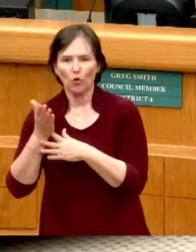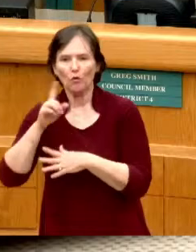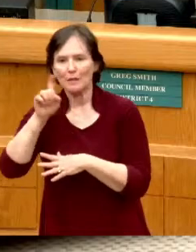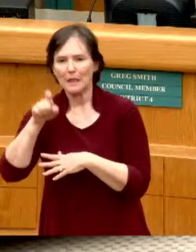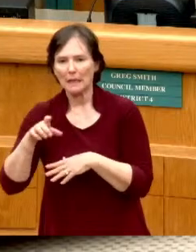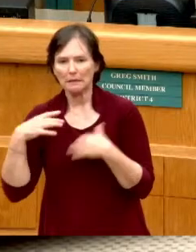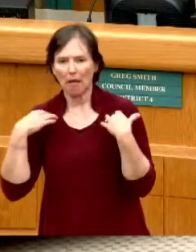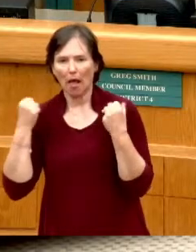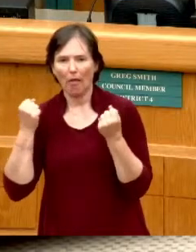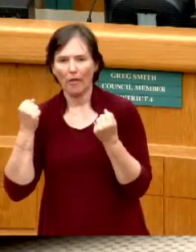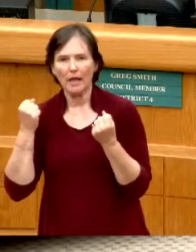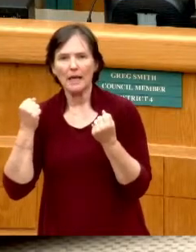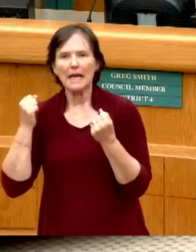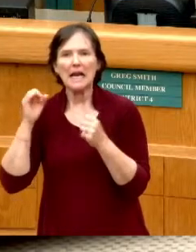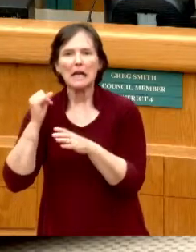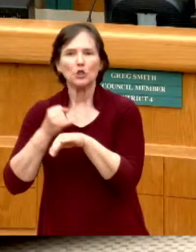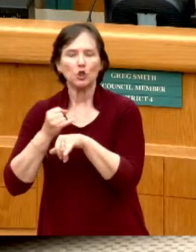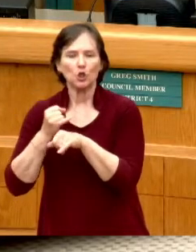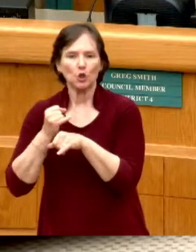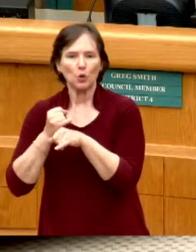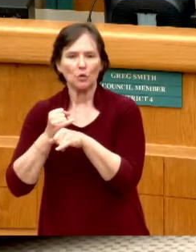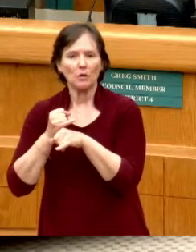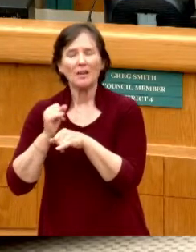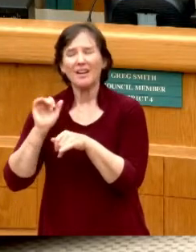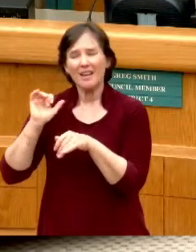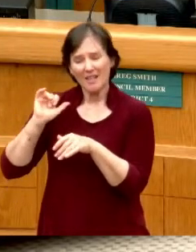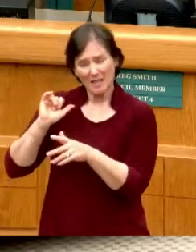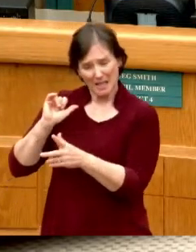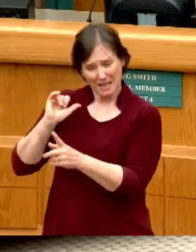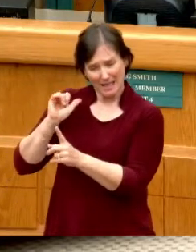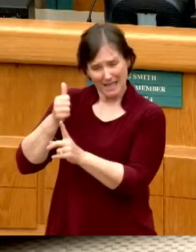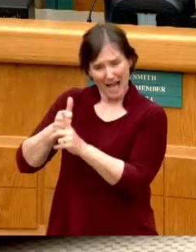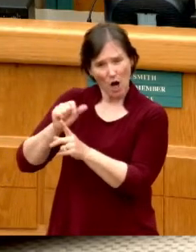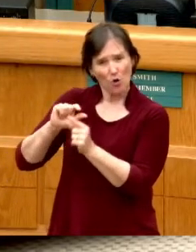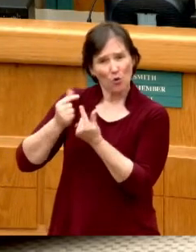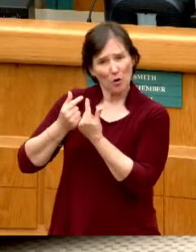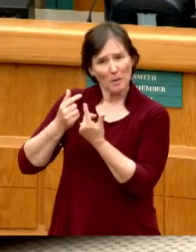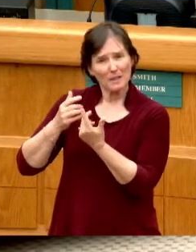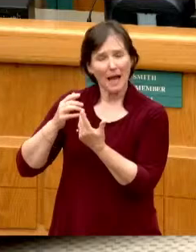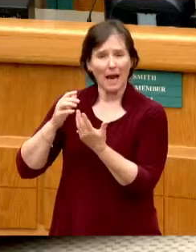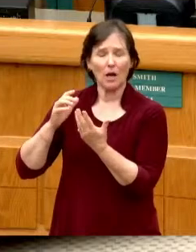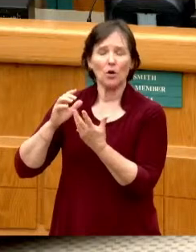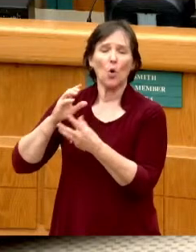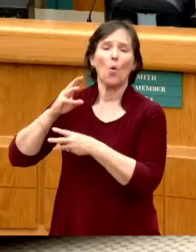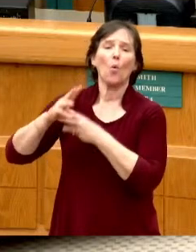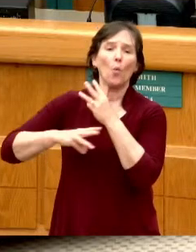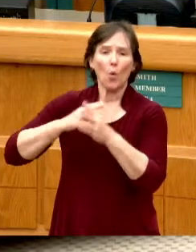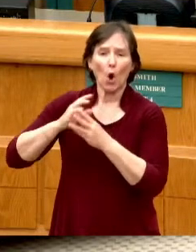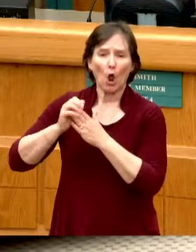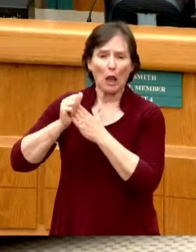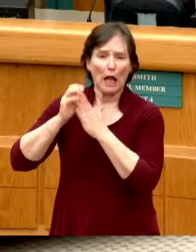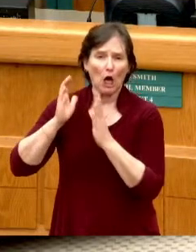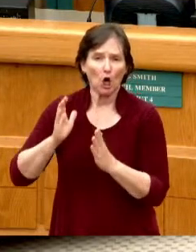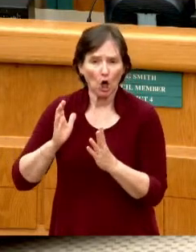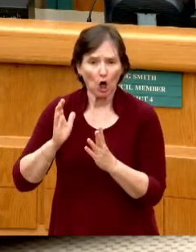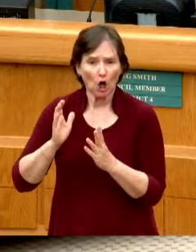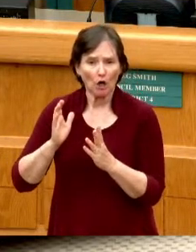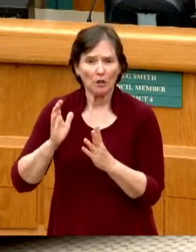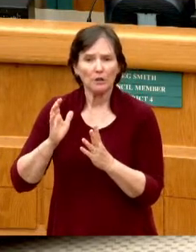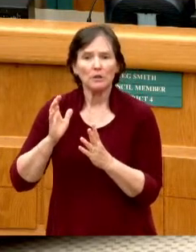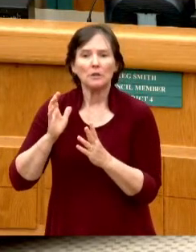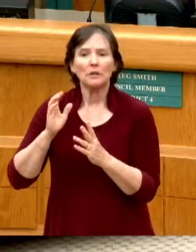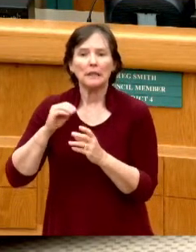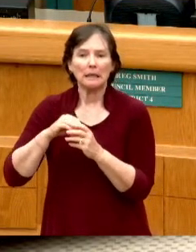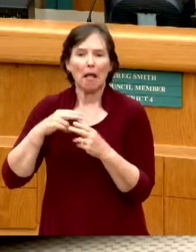in healthcare as far as COVID-19 goes. They're helping about 7 different states